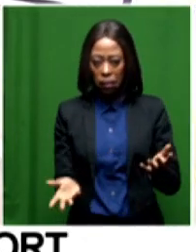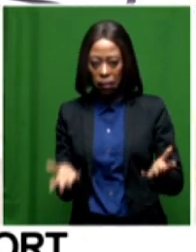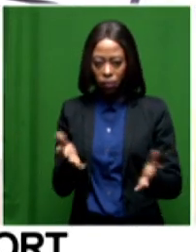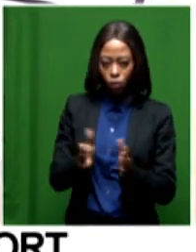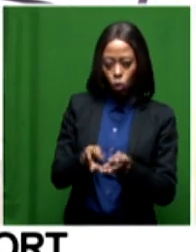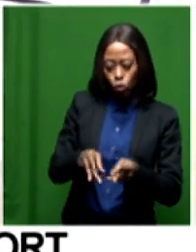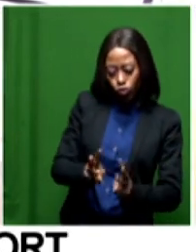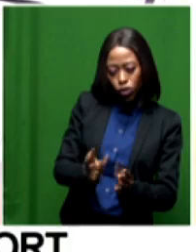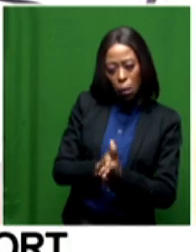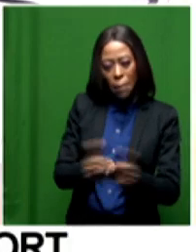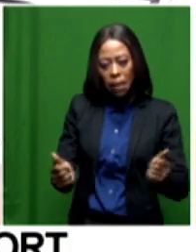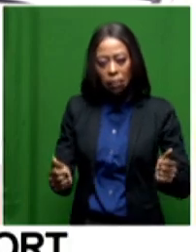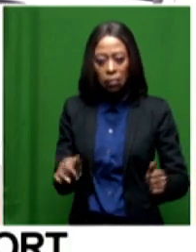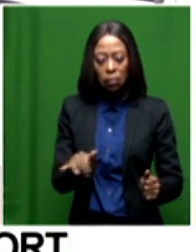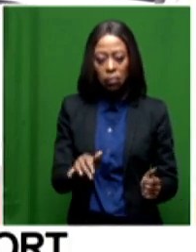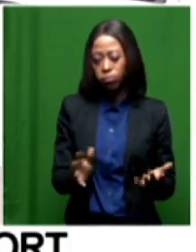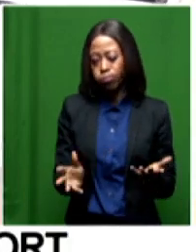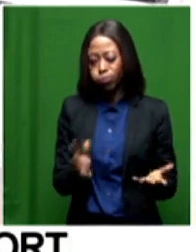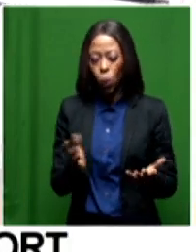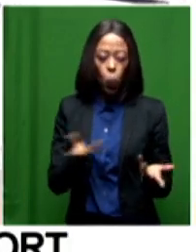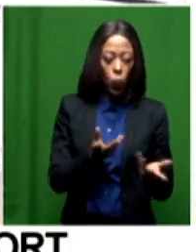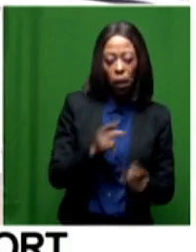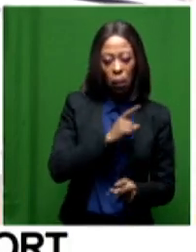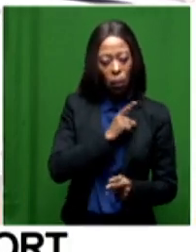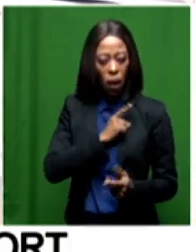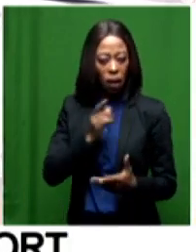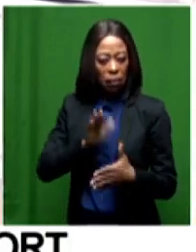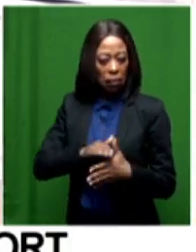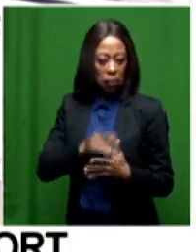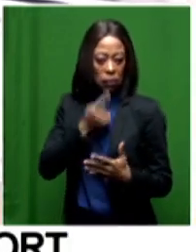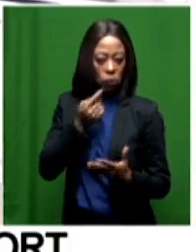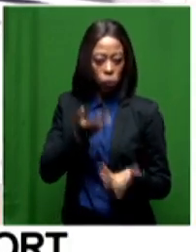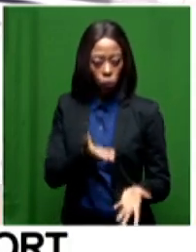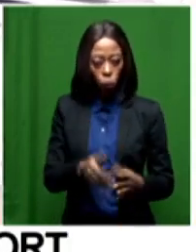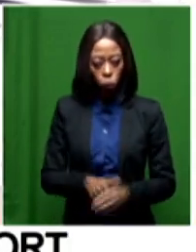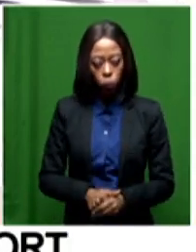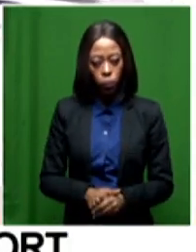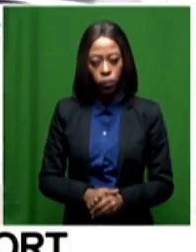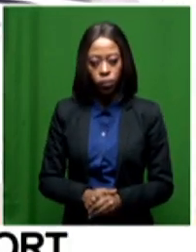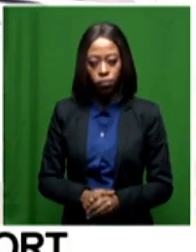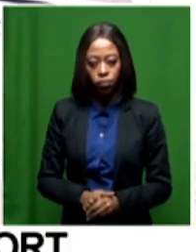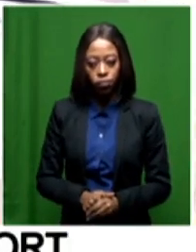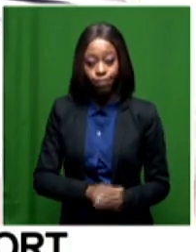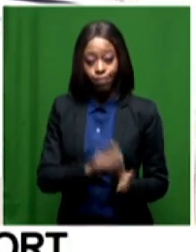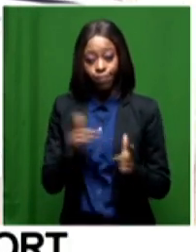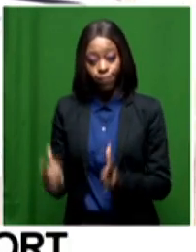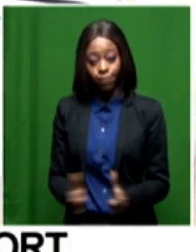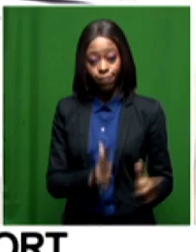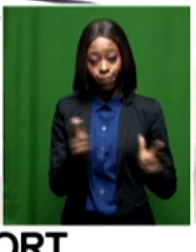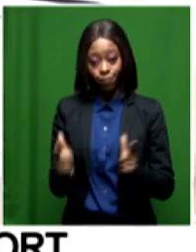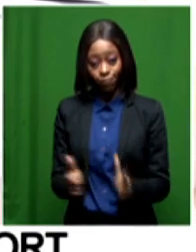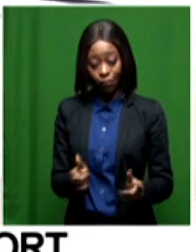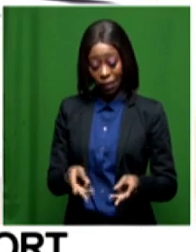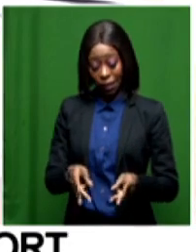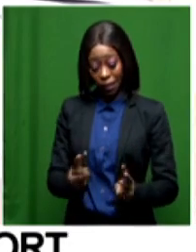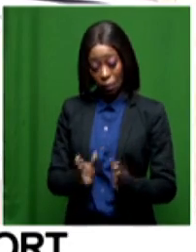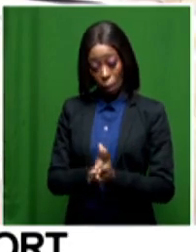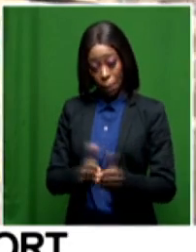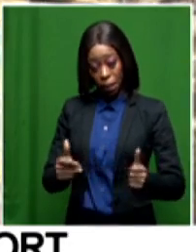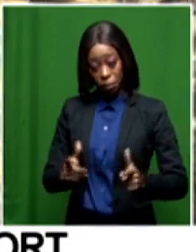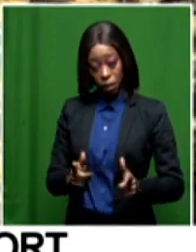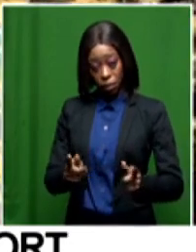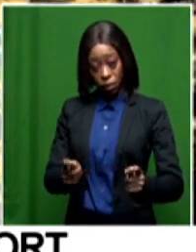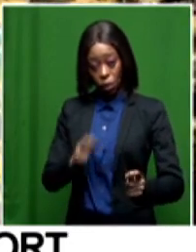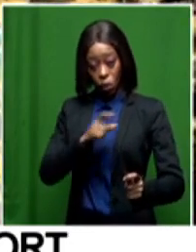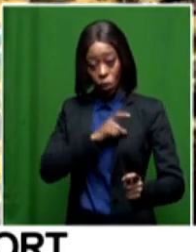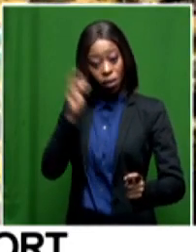race? Where would it be and why? Okay, I think the logistics of doing a street race in Cape Town, you've got the